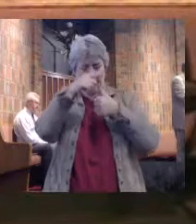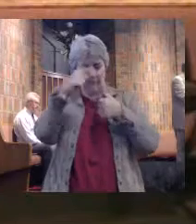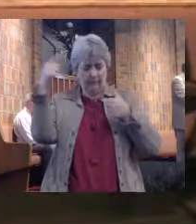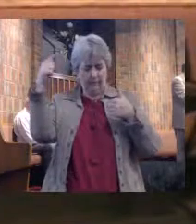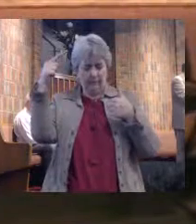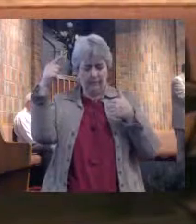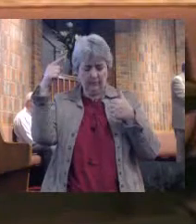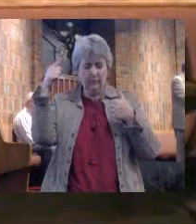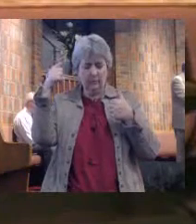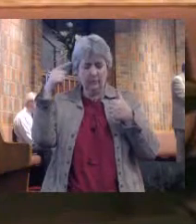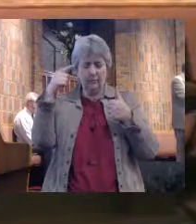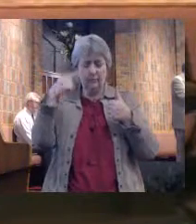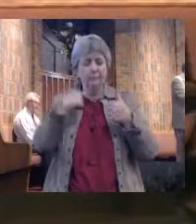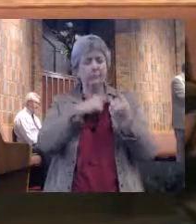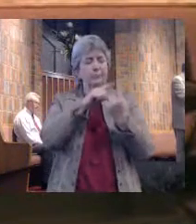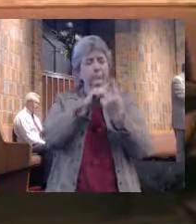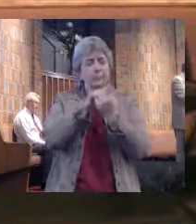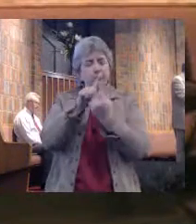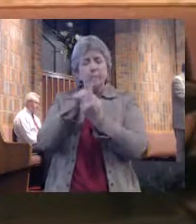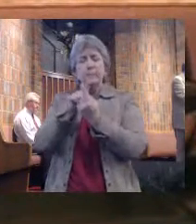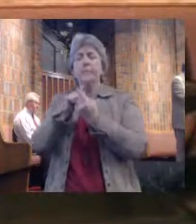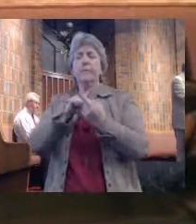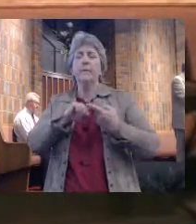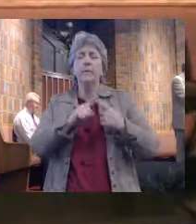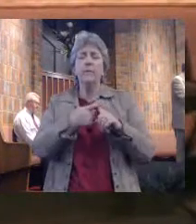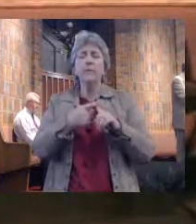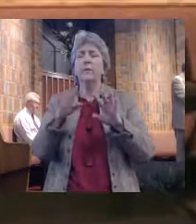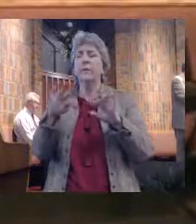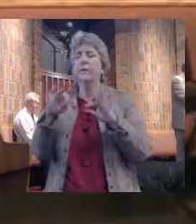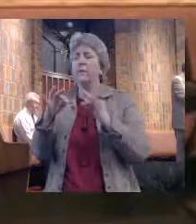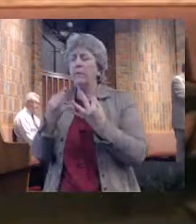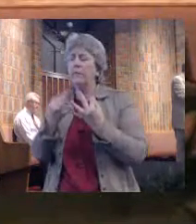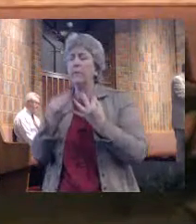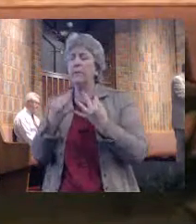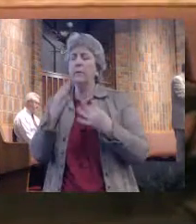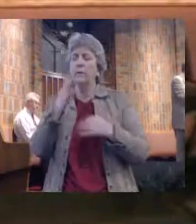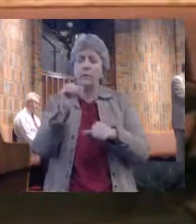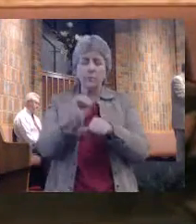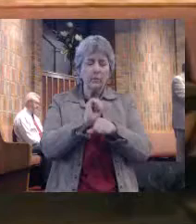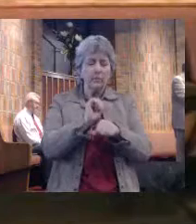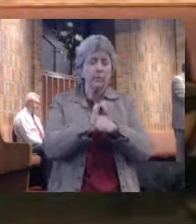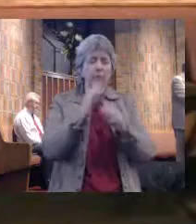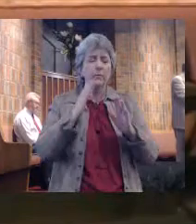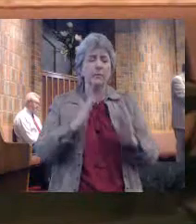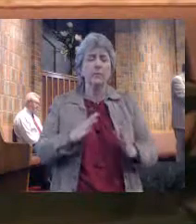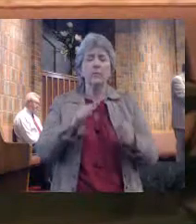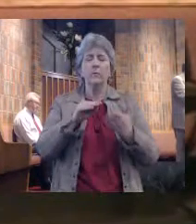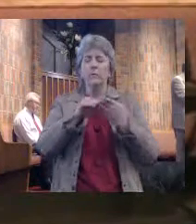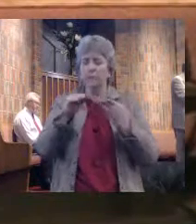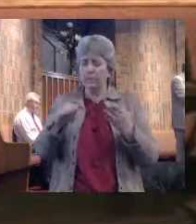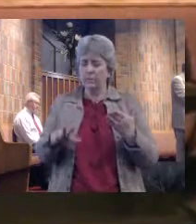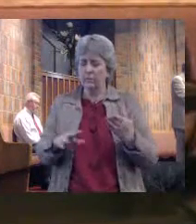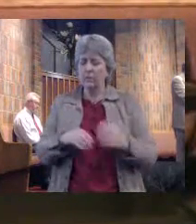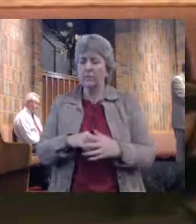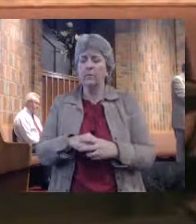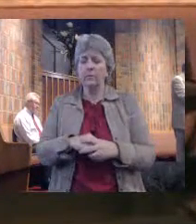in contact with our friends, our family, co-workers, fellow students,